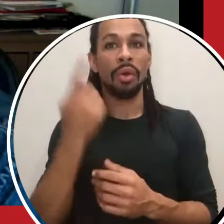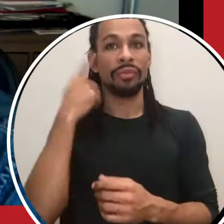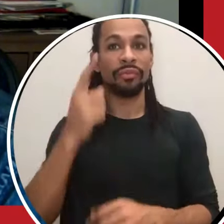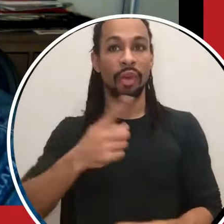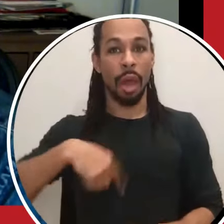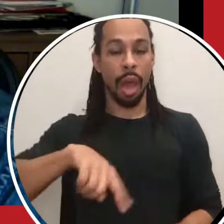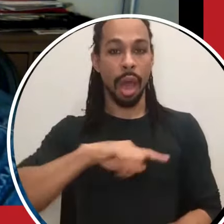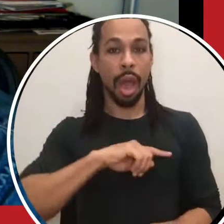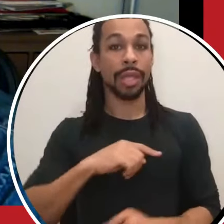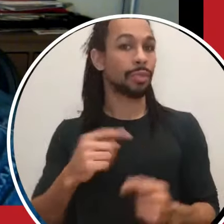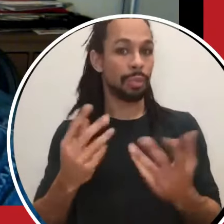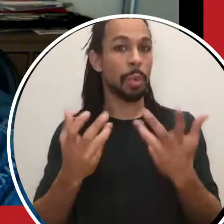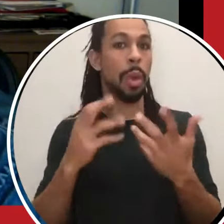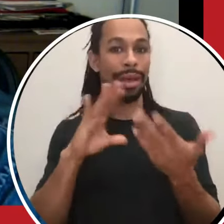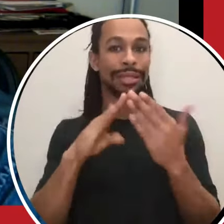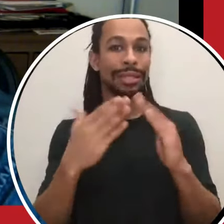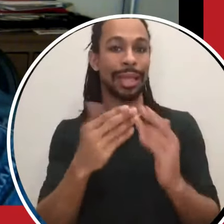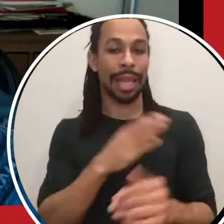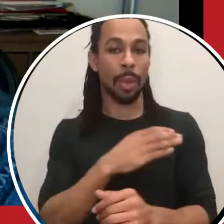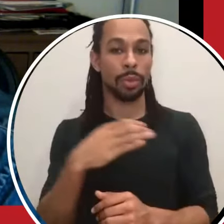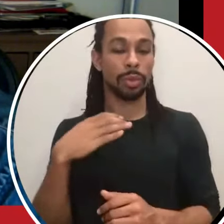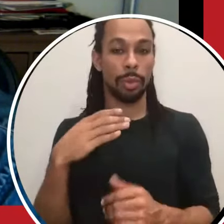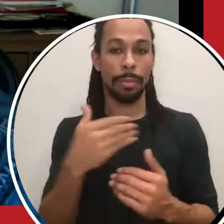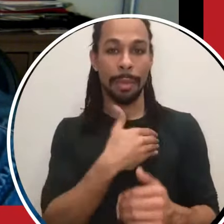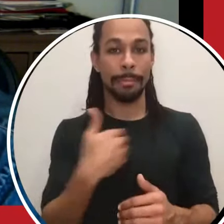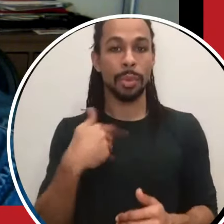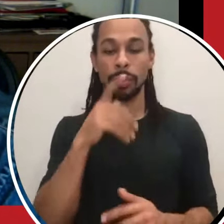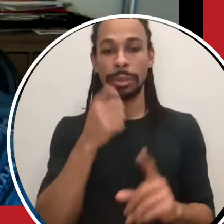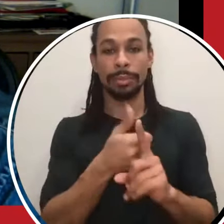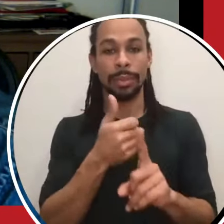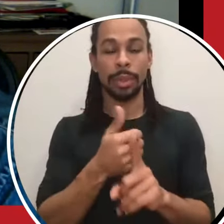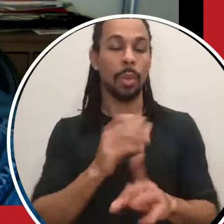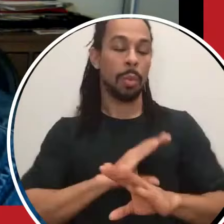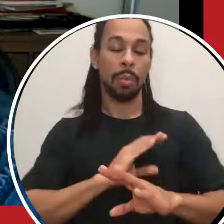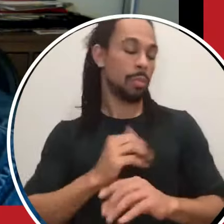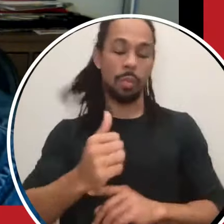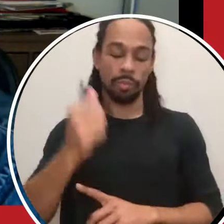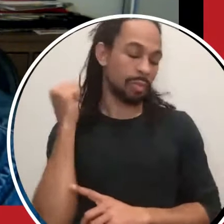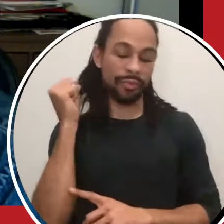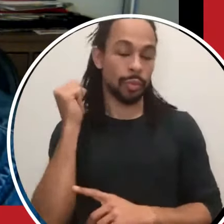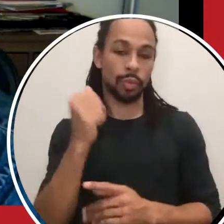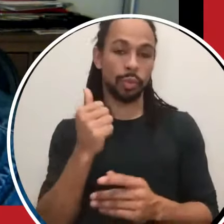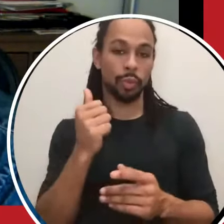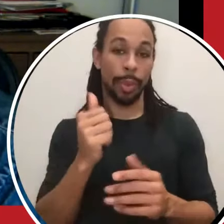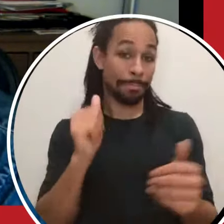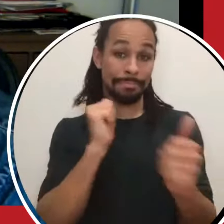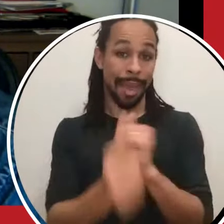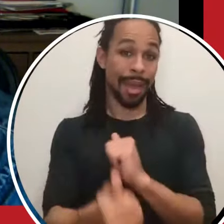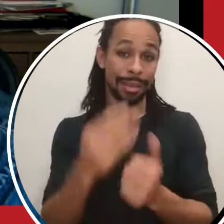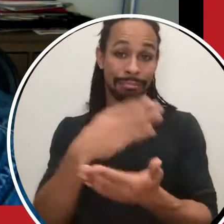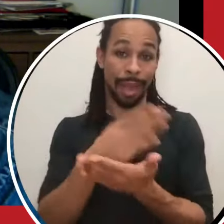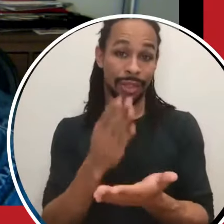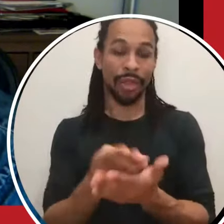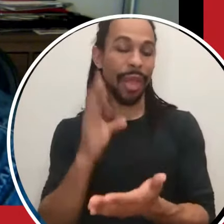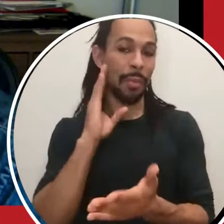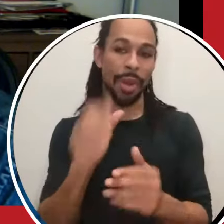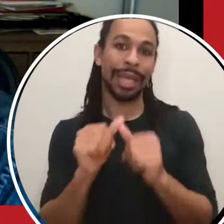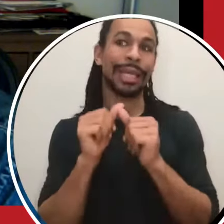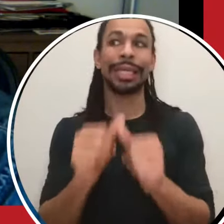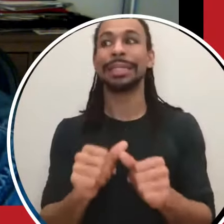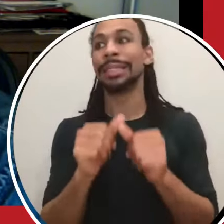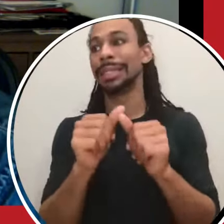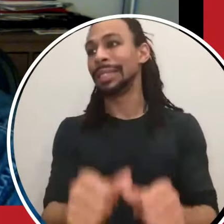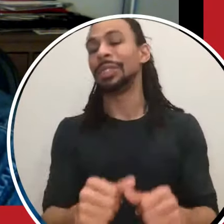city council members who are not going to pass a budget that's going to continue to give billions and billions of dollars